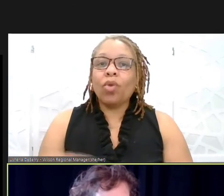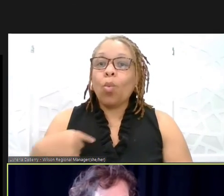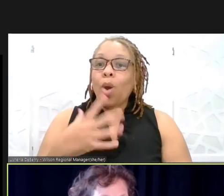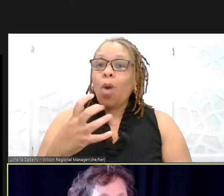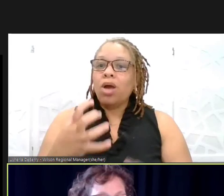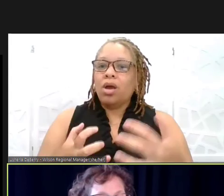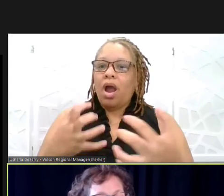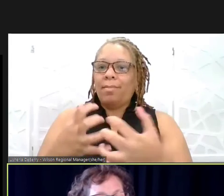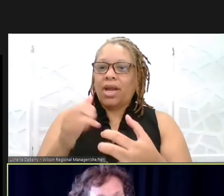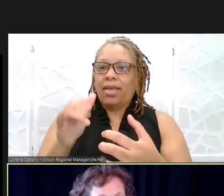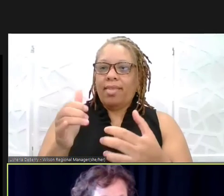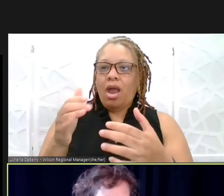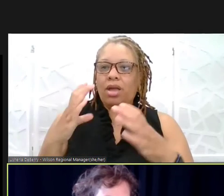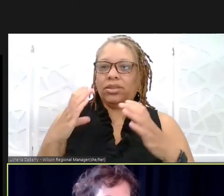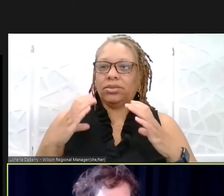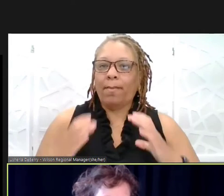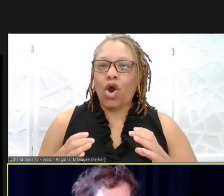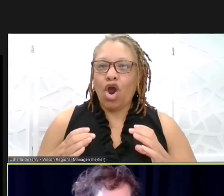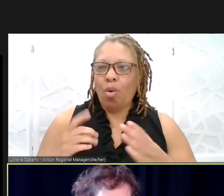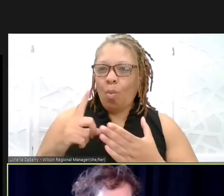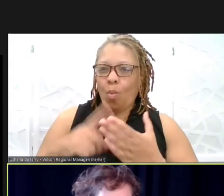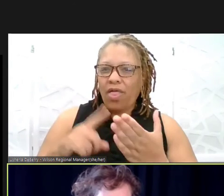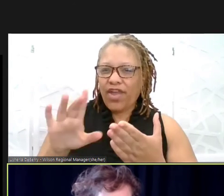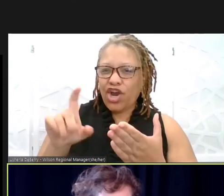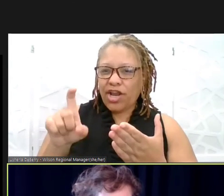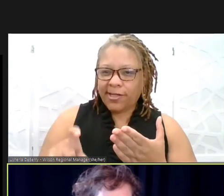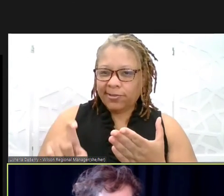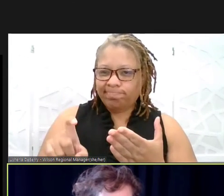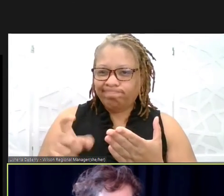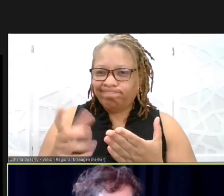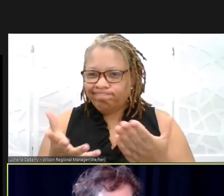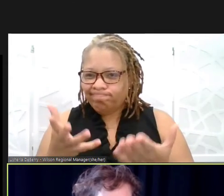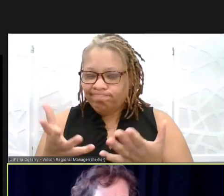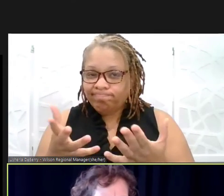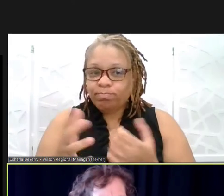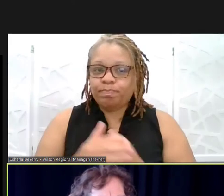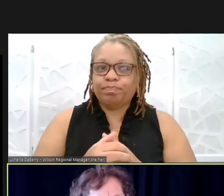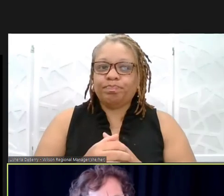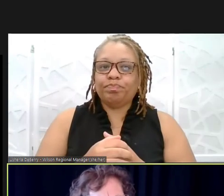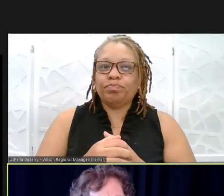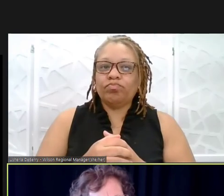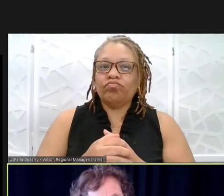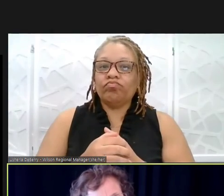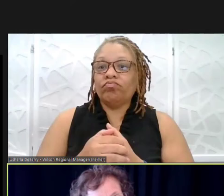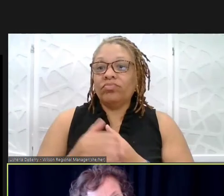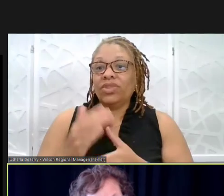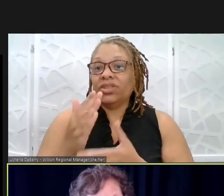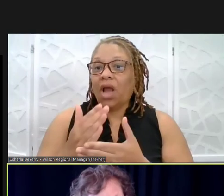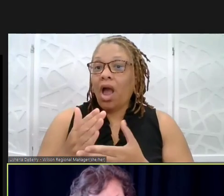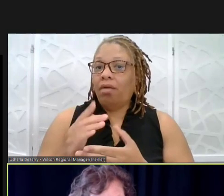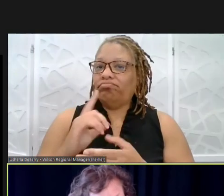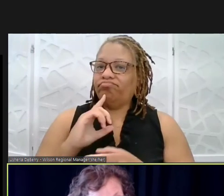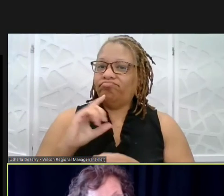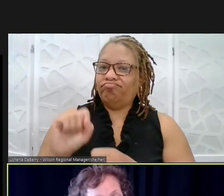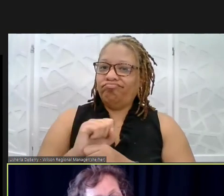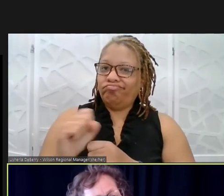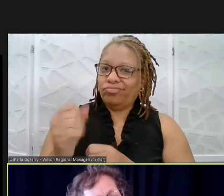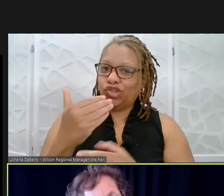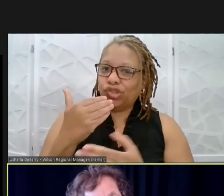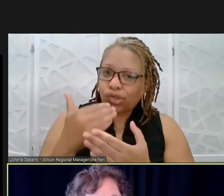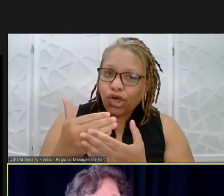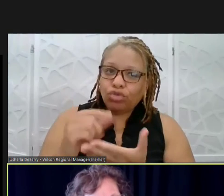of the language and a part of the expression and grammar of that language. But again, coming back to accommodating your